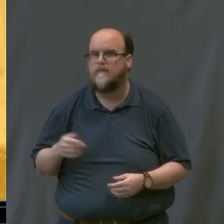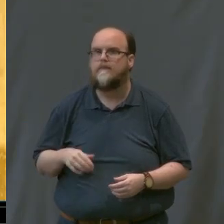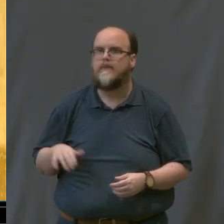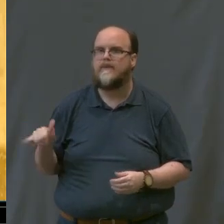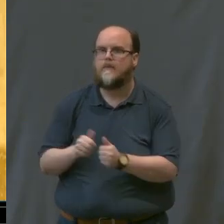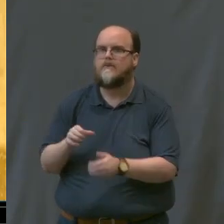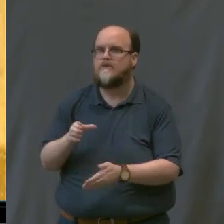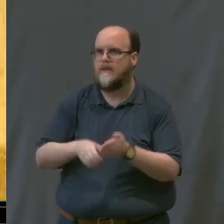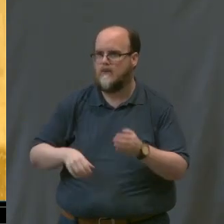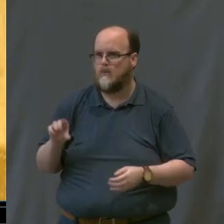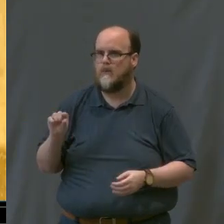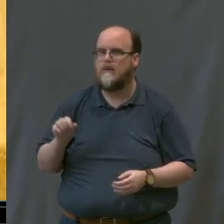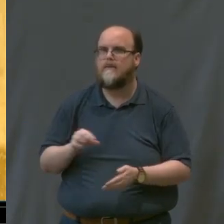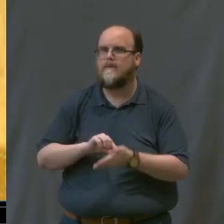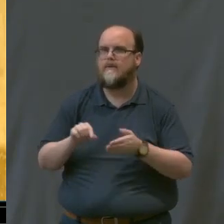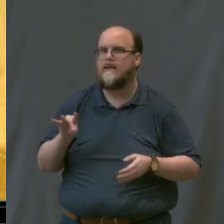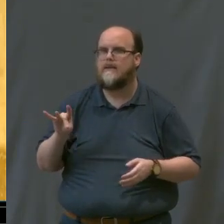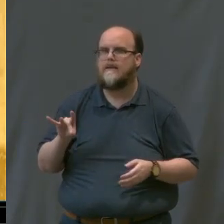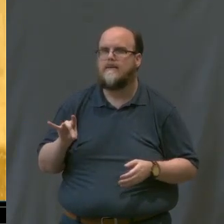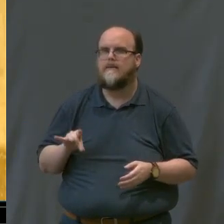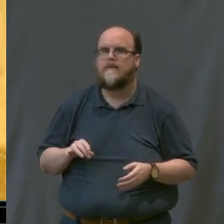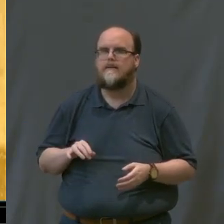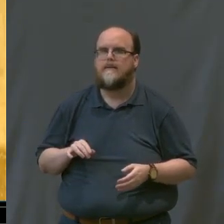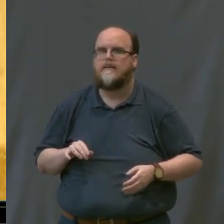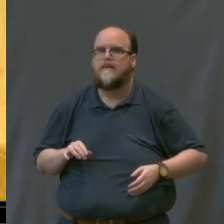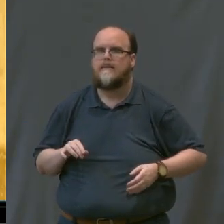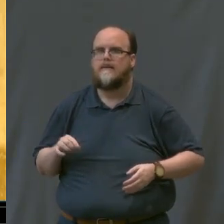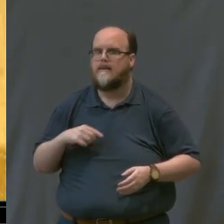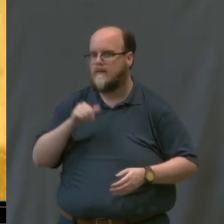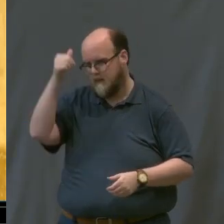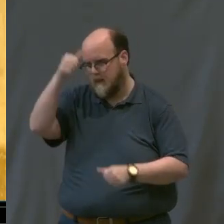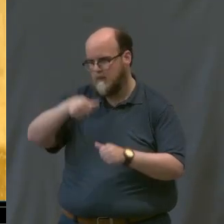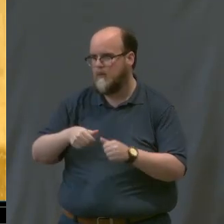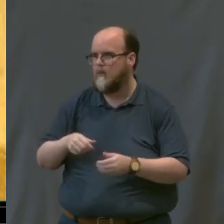Same with chapter 20, verse 8. What is 20, verse 8? I don't remember right offhand.